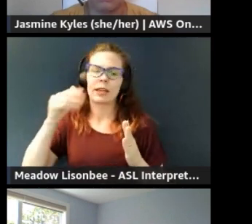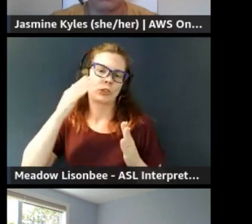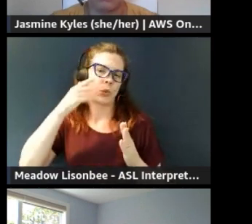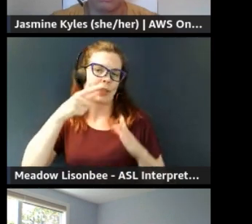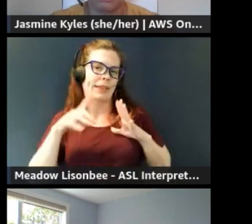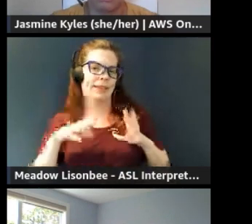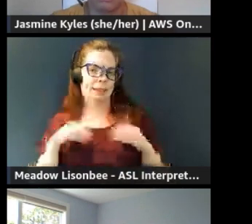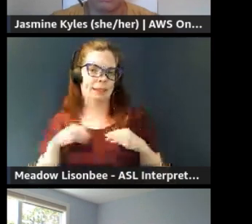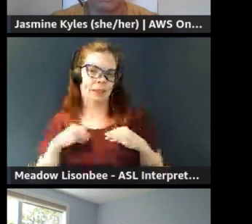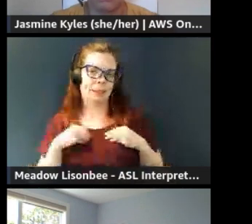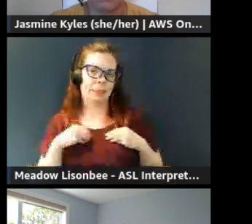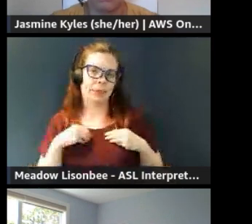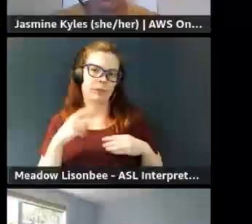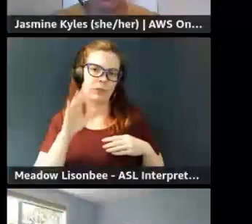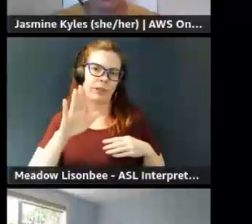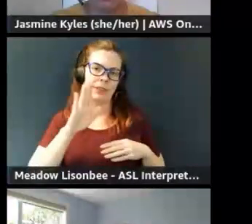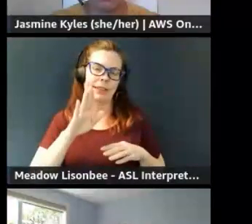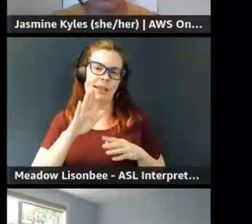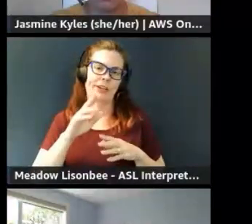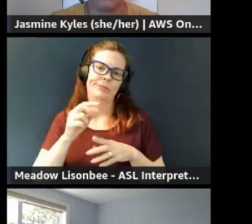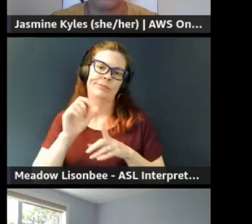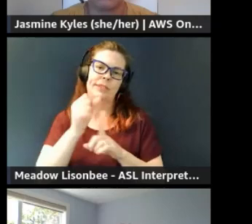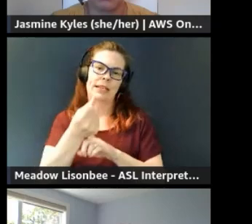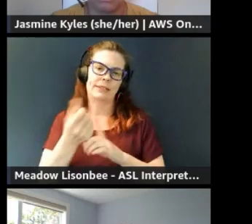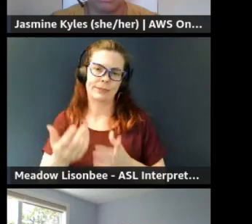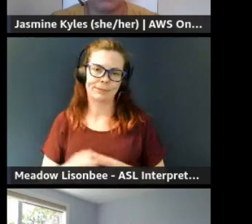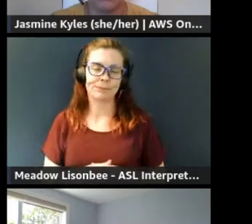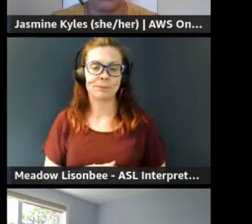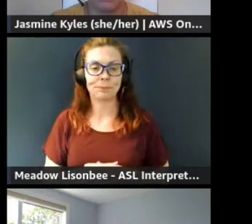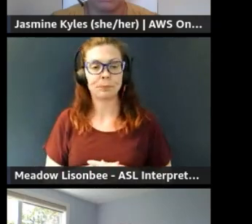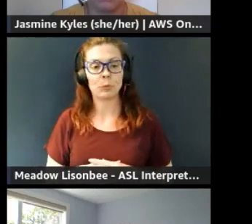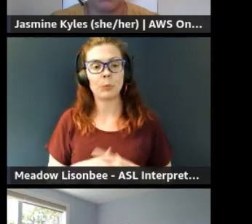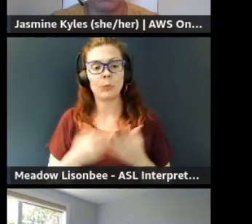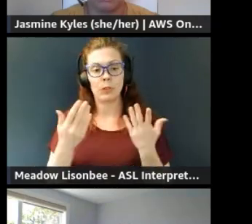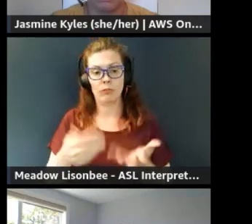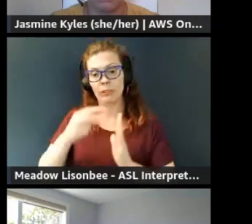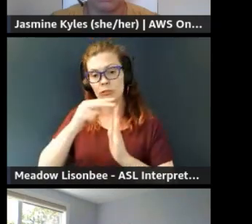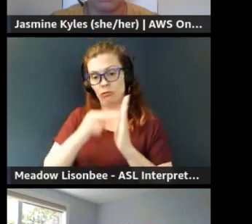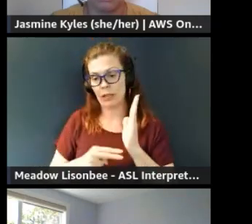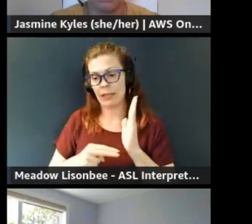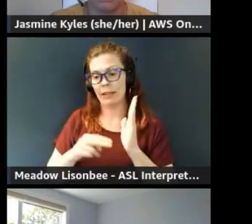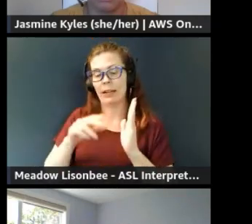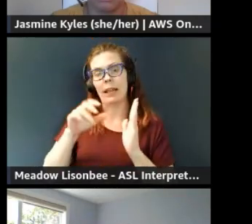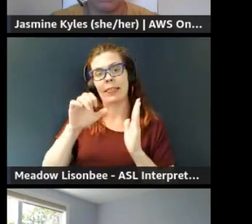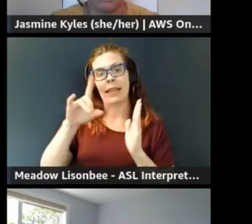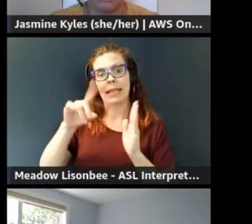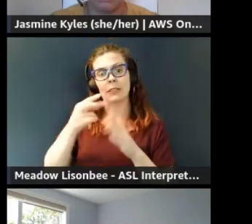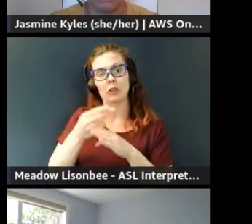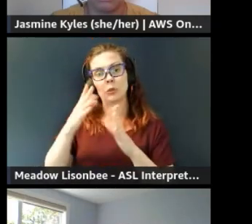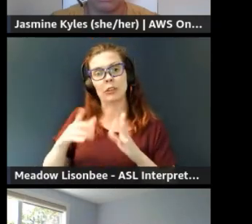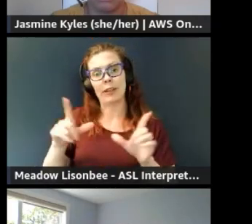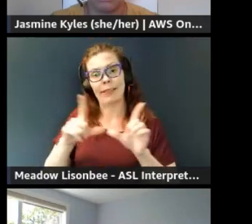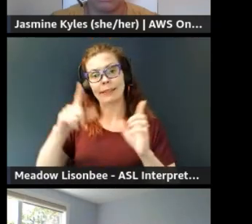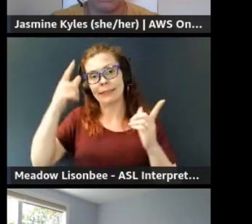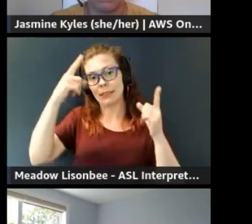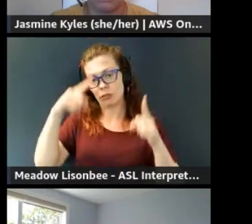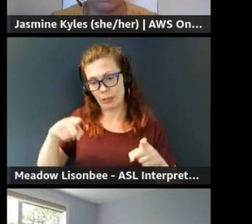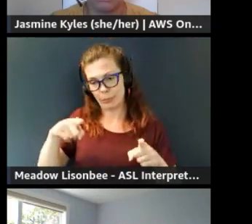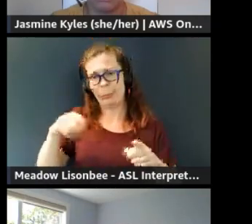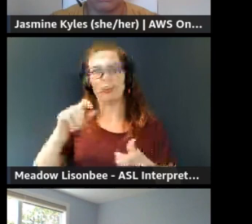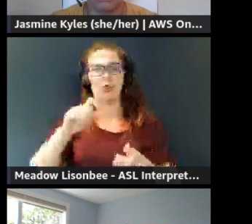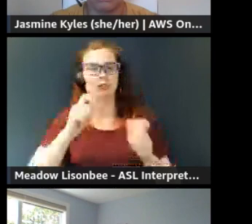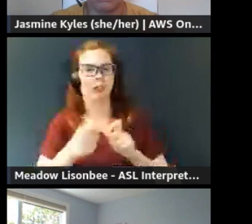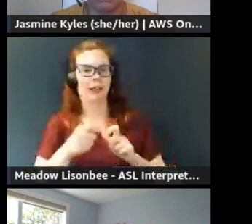for their particular use case. So once you've read the end user license agreement and you change this to custom